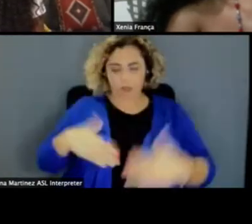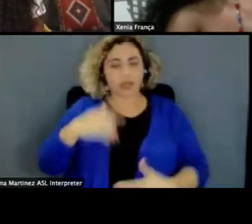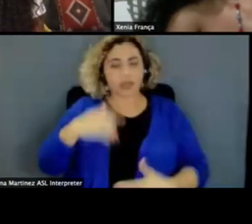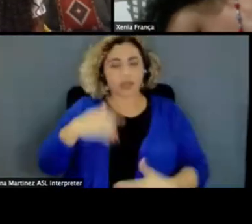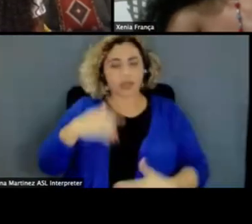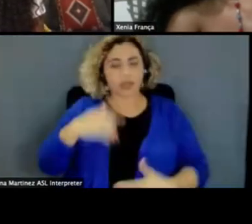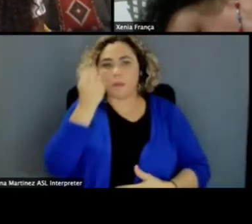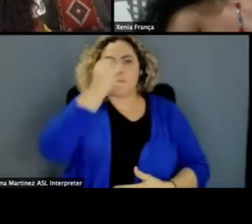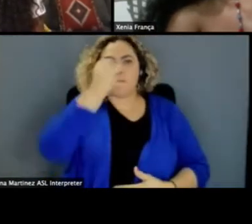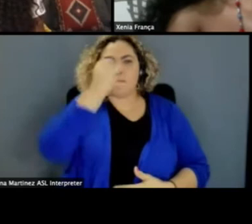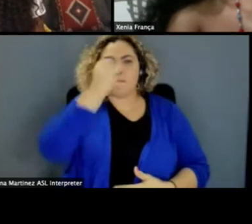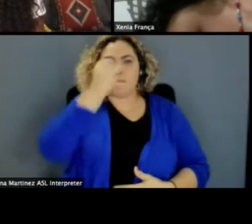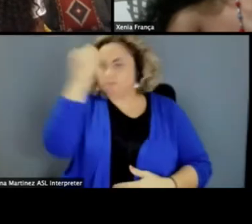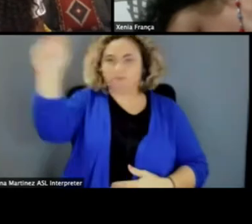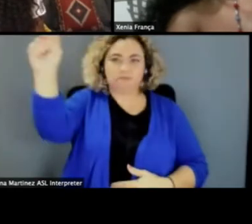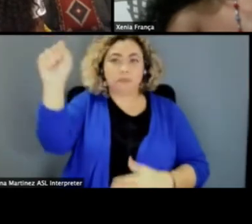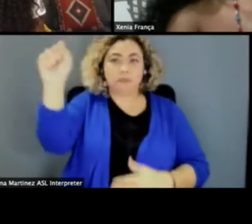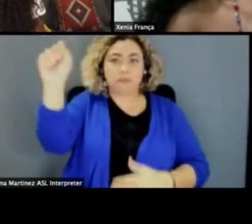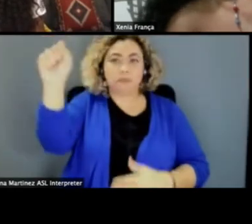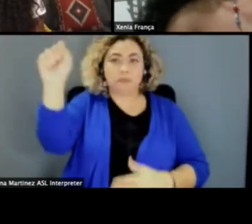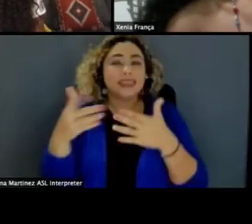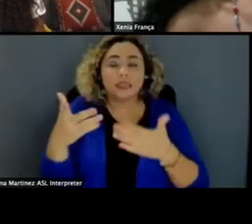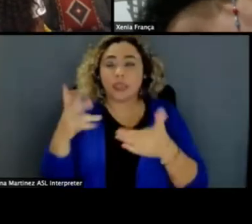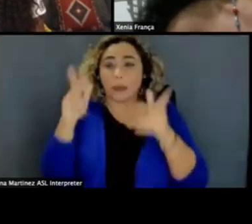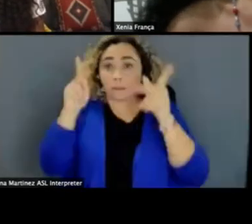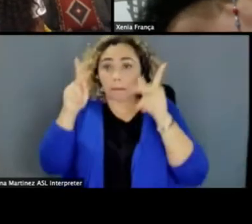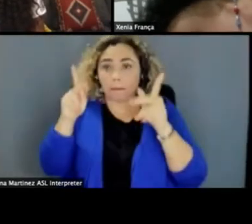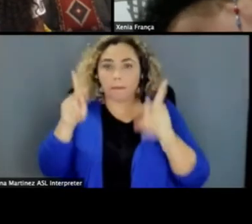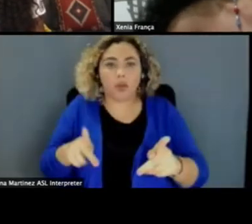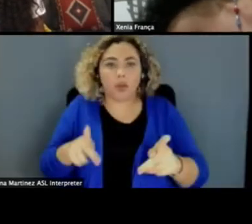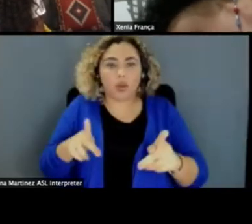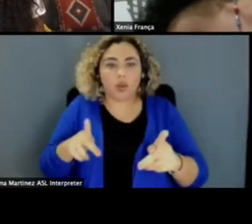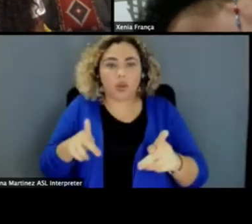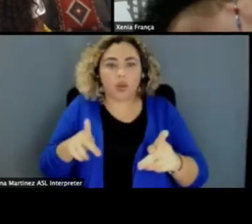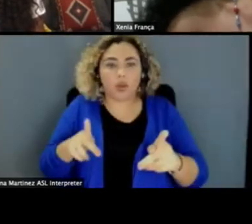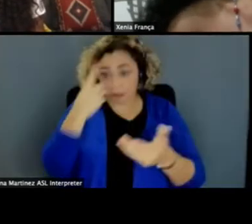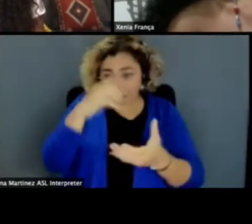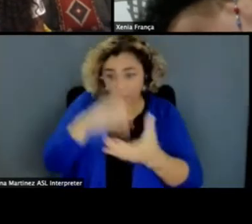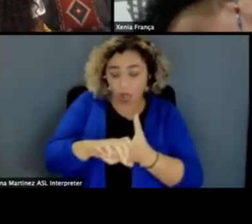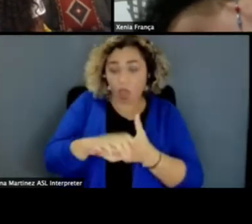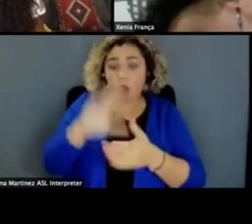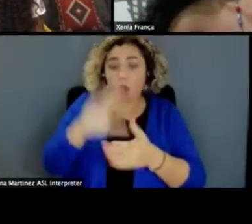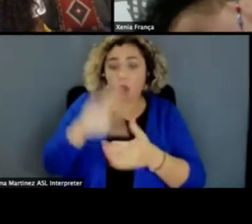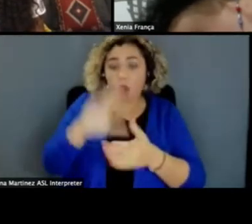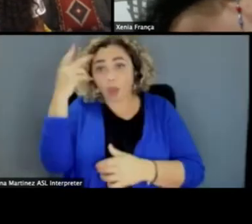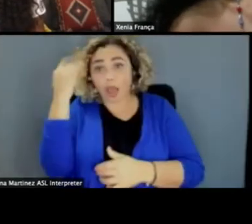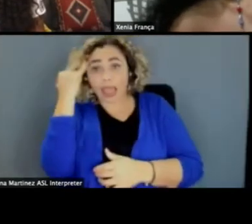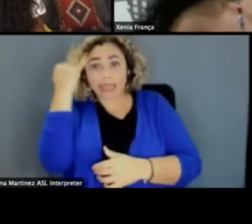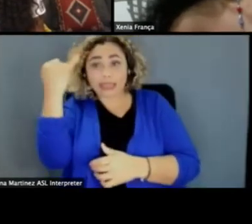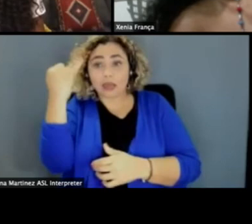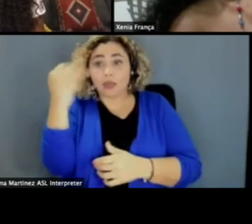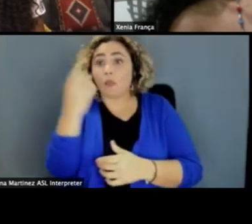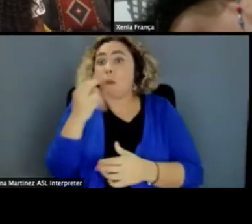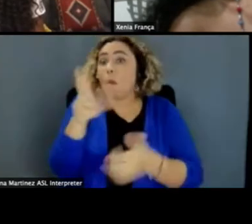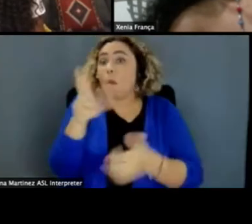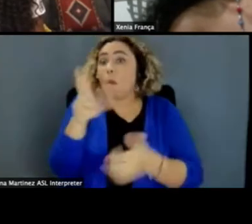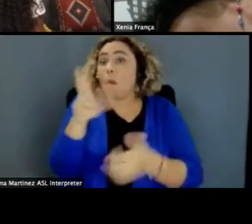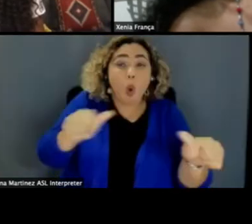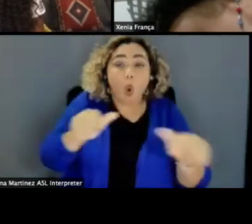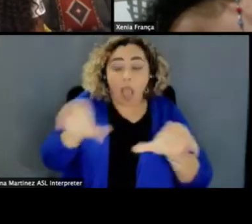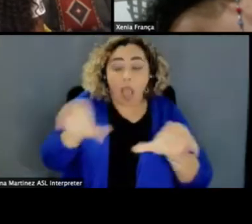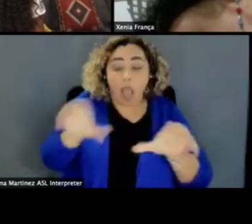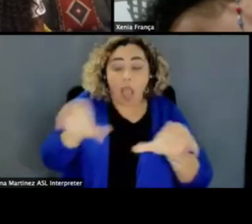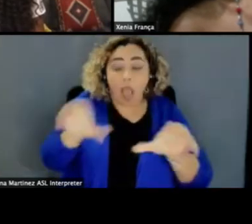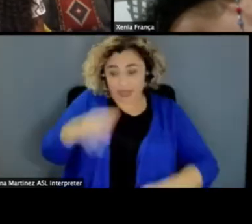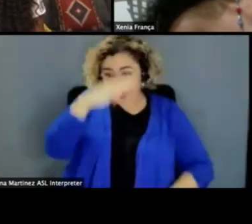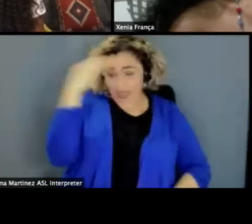protest. No matter the person's beliefs or political ideology, any action that a Black person take